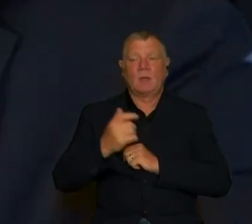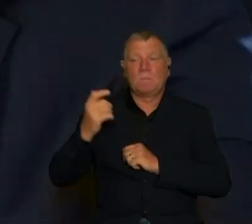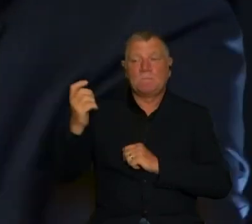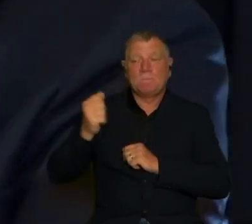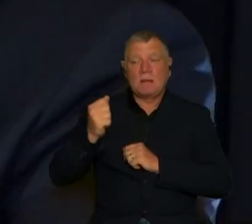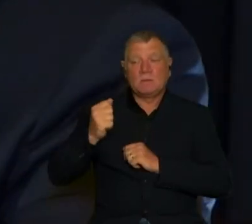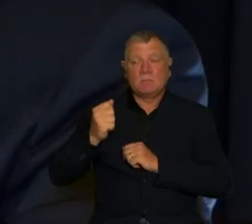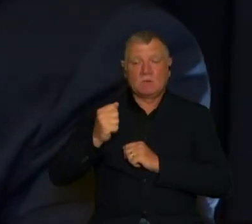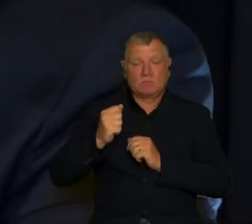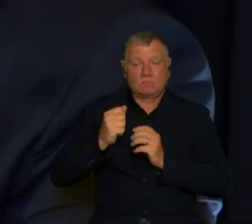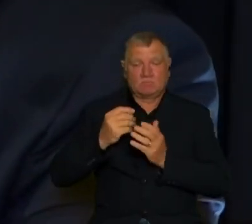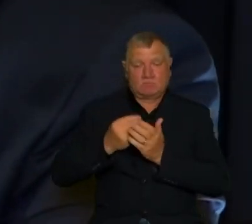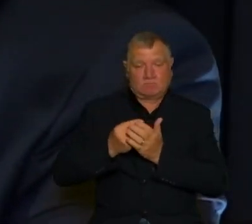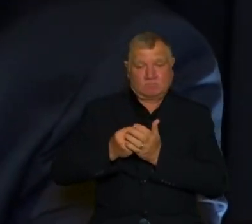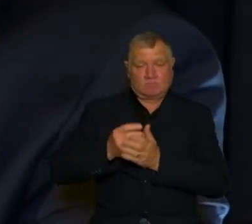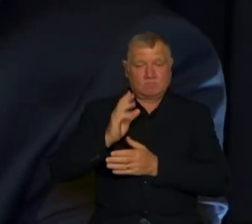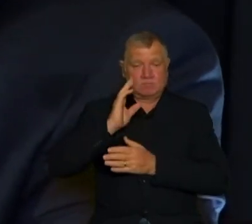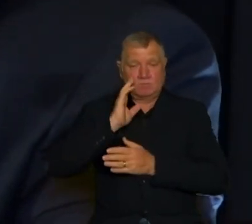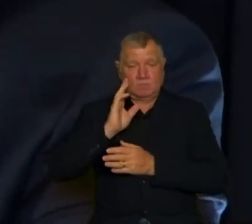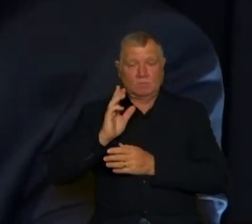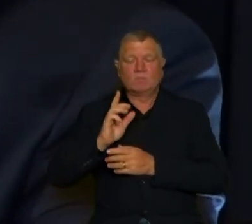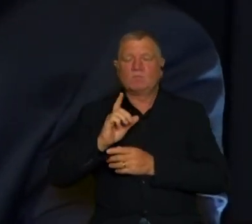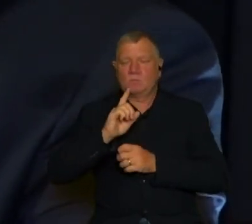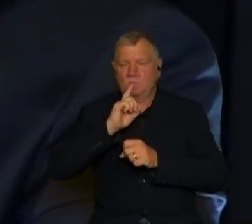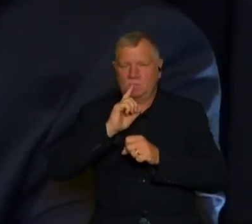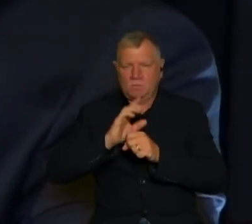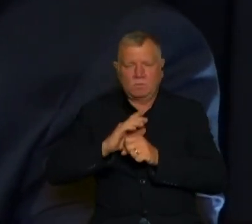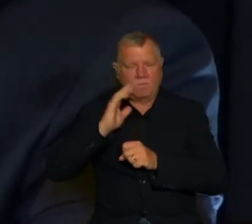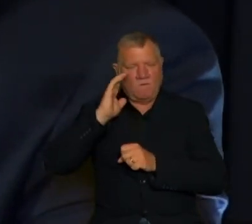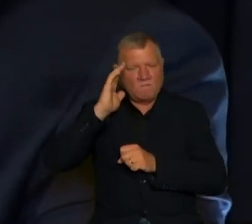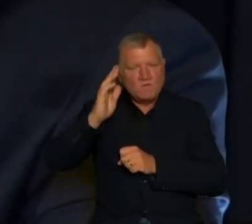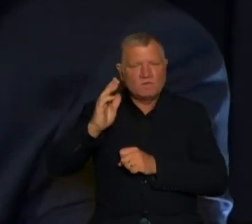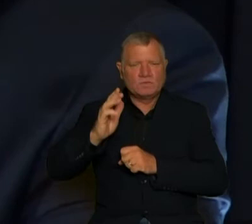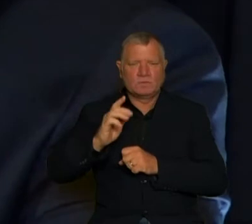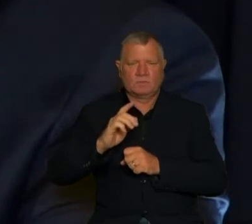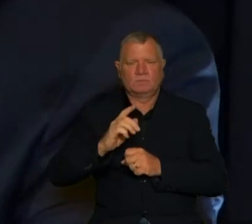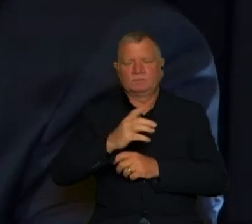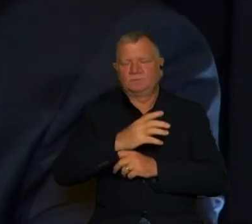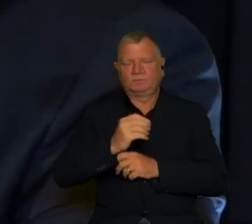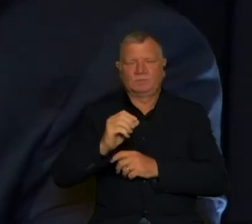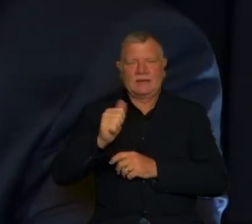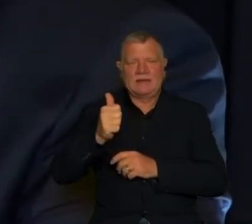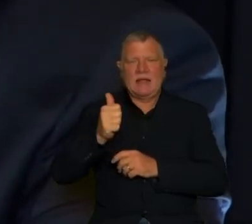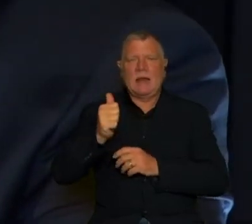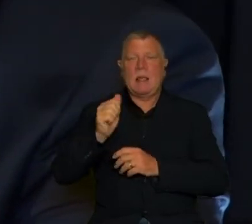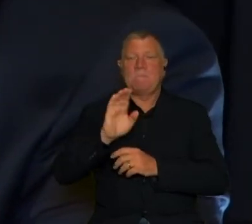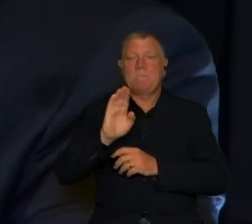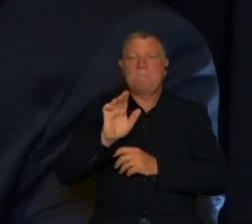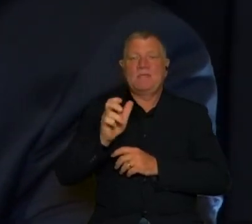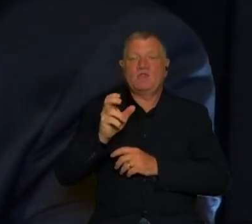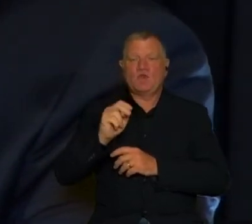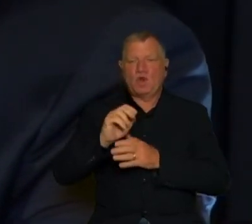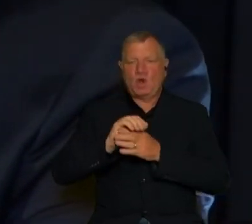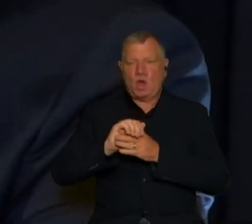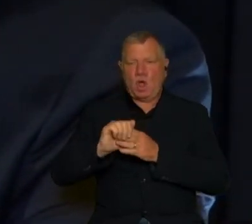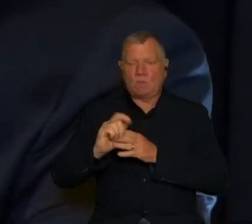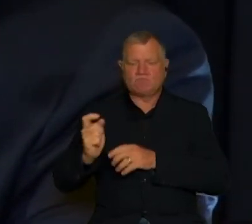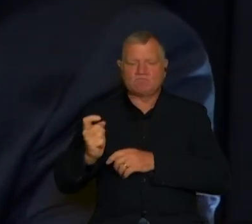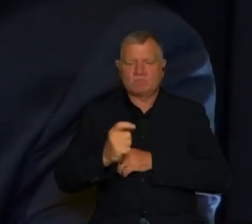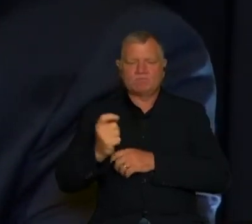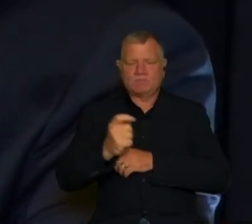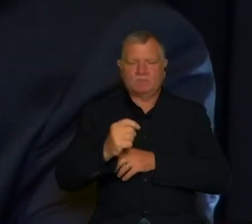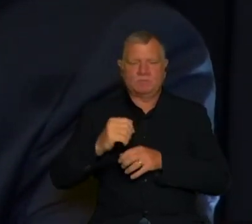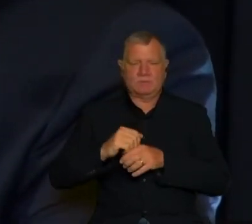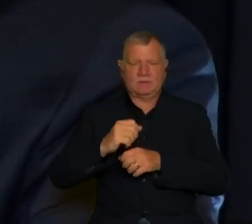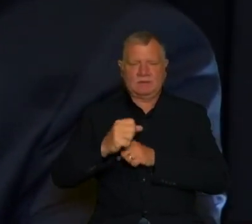Trust will guarantee the payment of future pension obligations with more than $10 billion in contributions over the next 10 years.